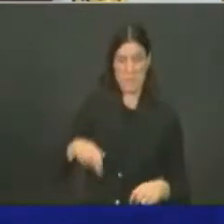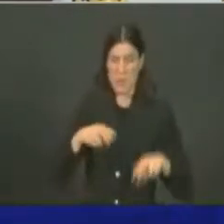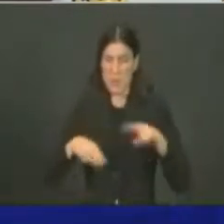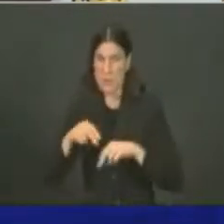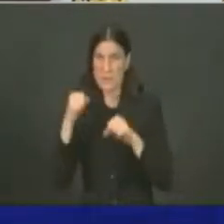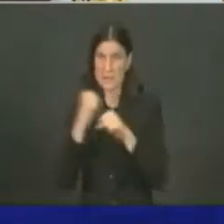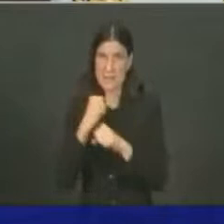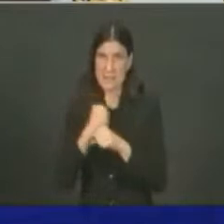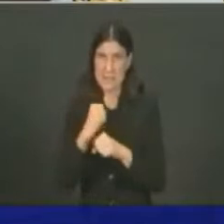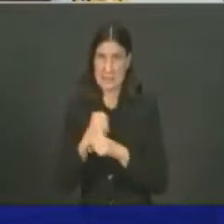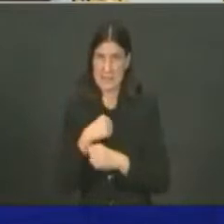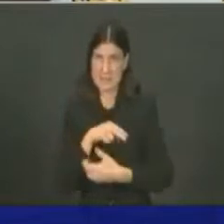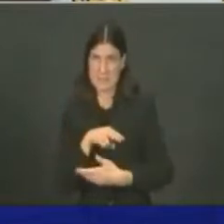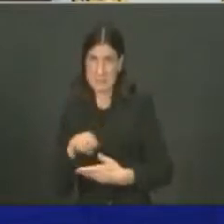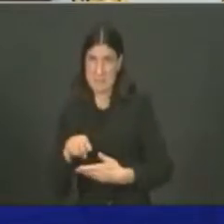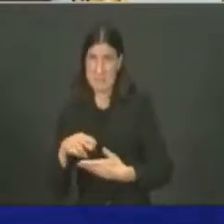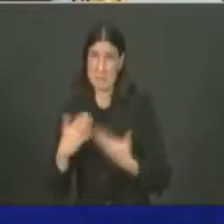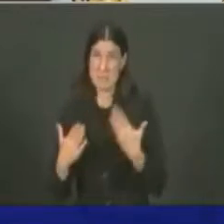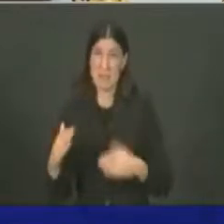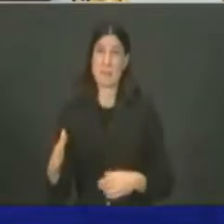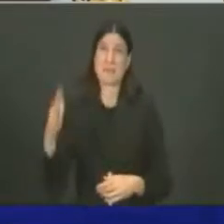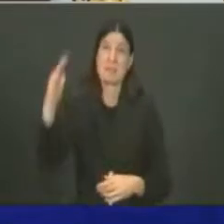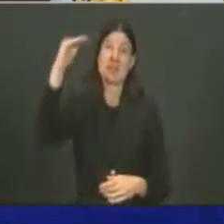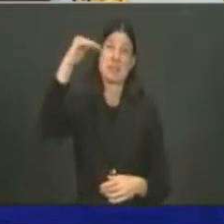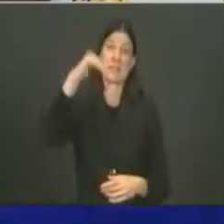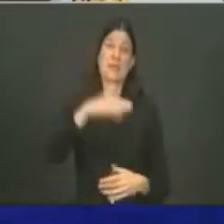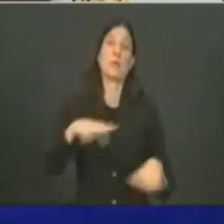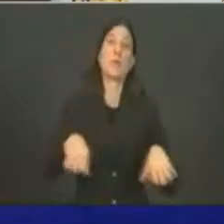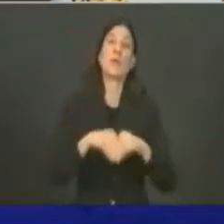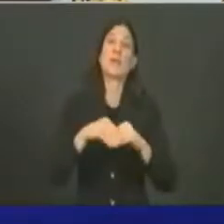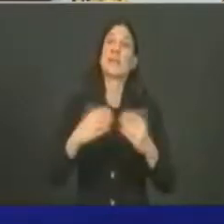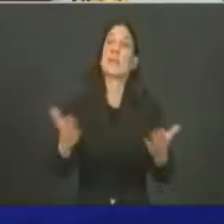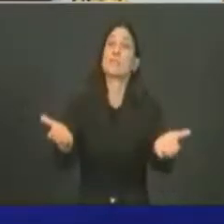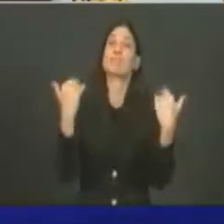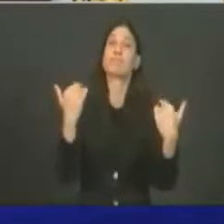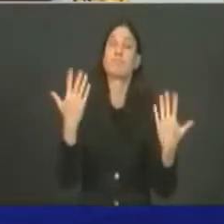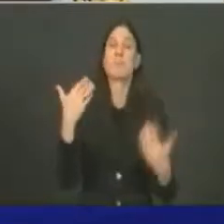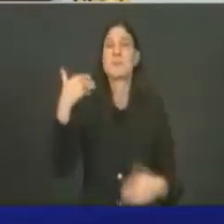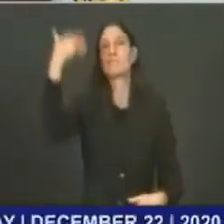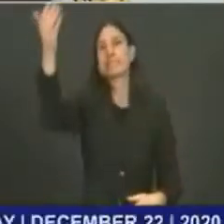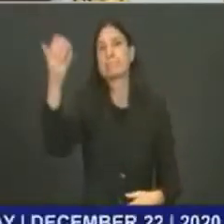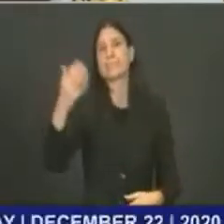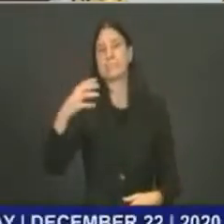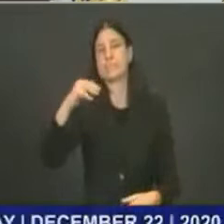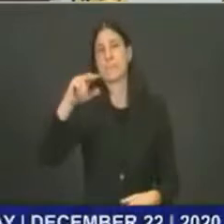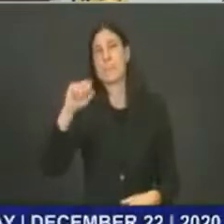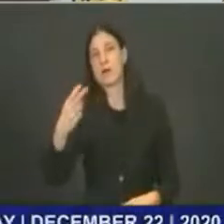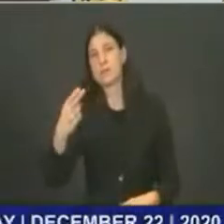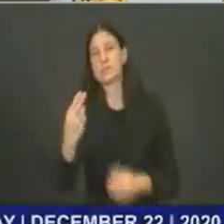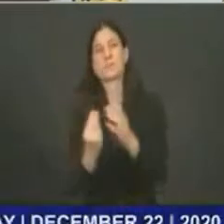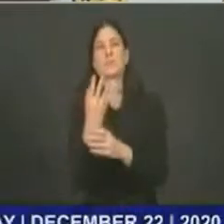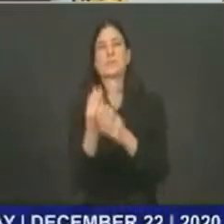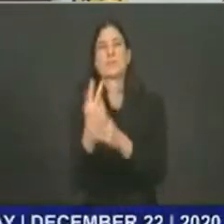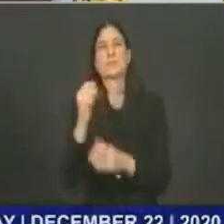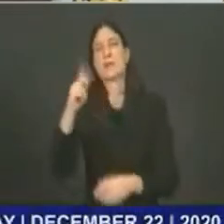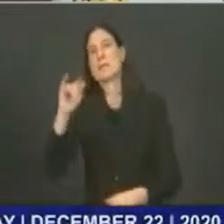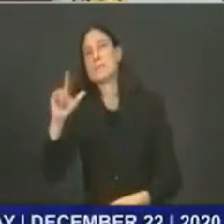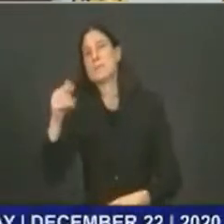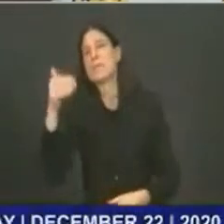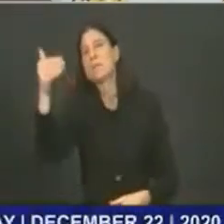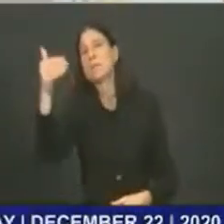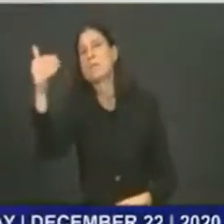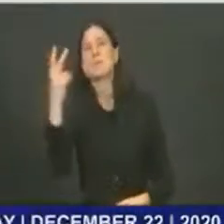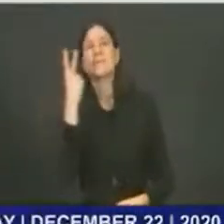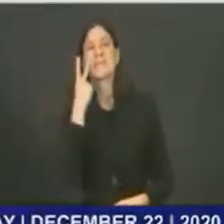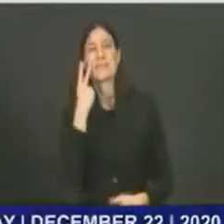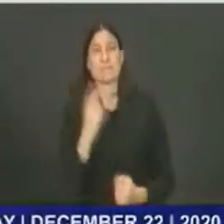late winter, early spring, we're just gonna be in a much different place in terms of our stabilization and how many